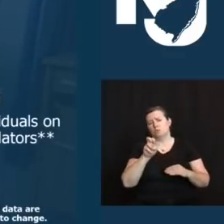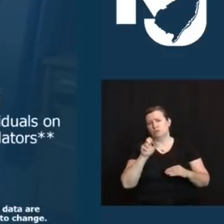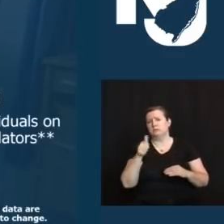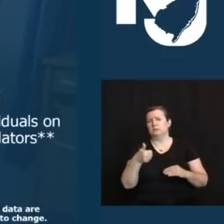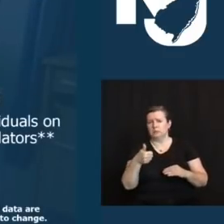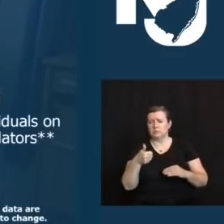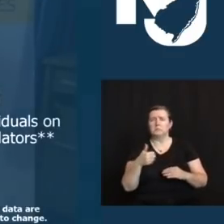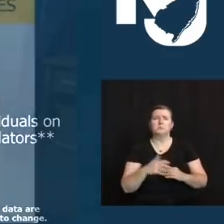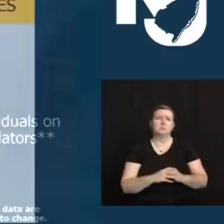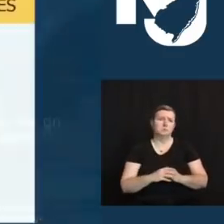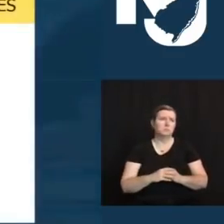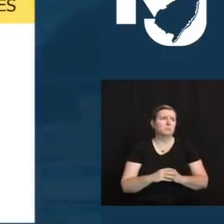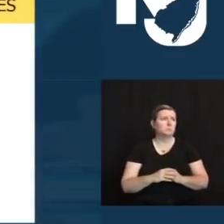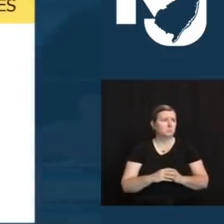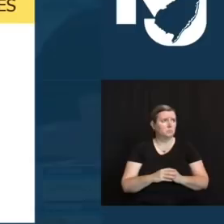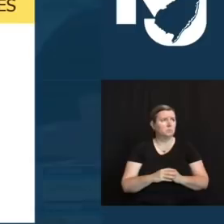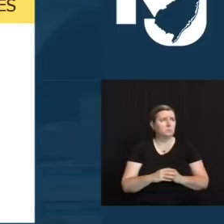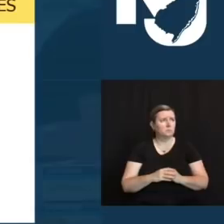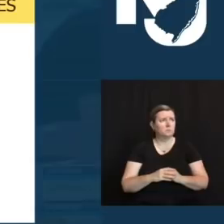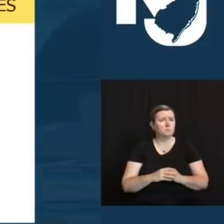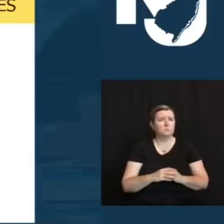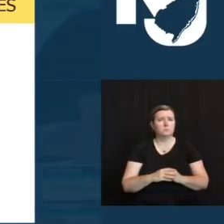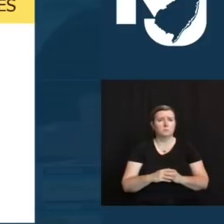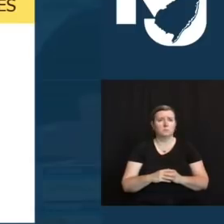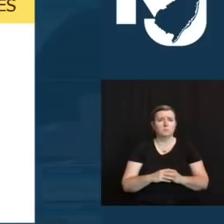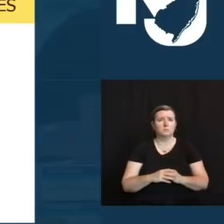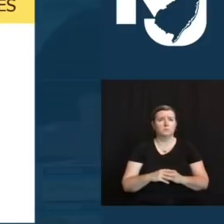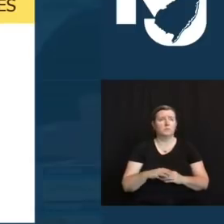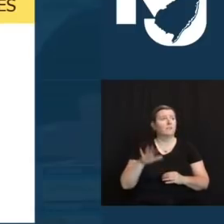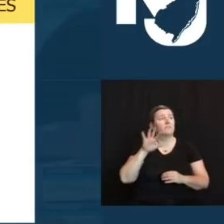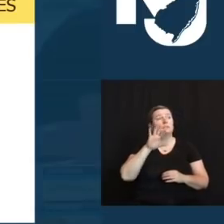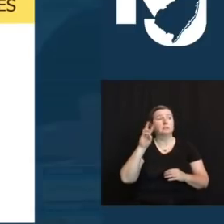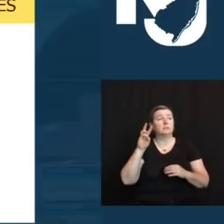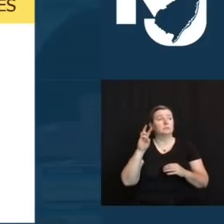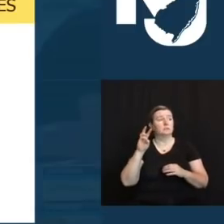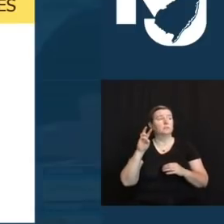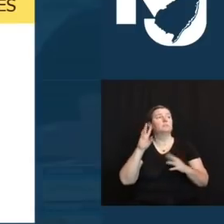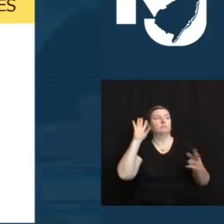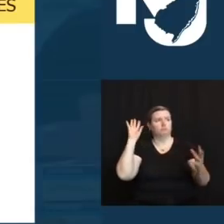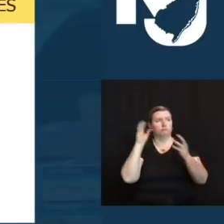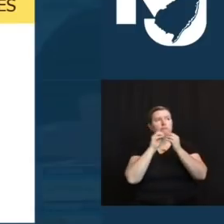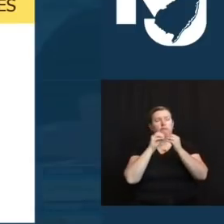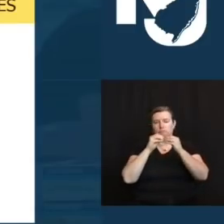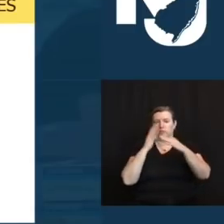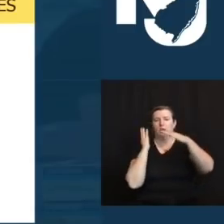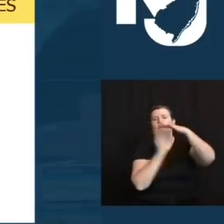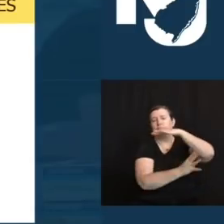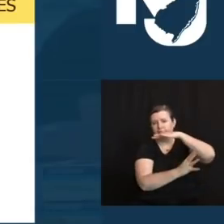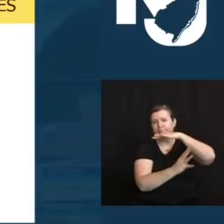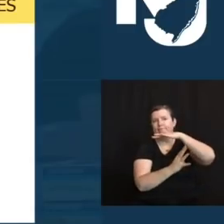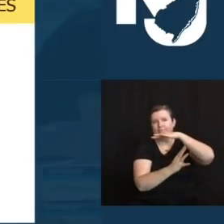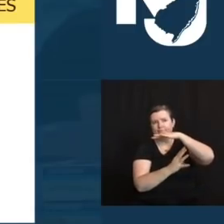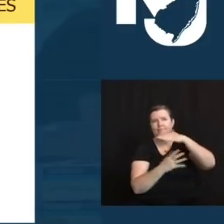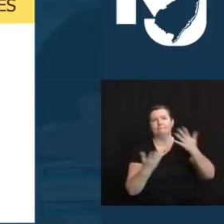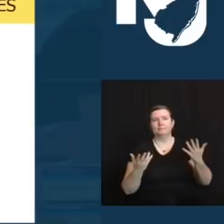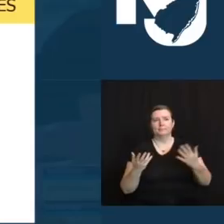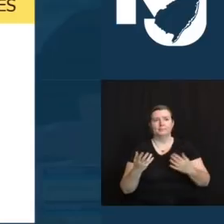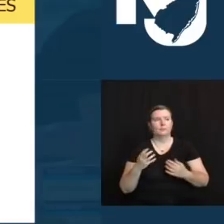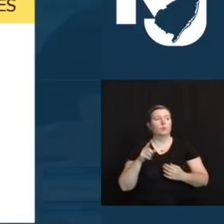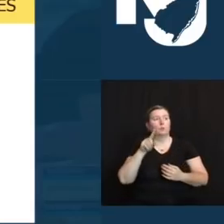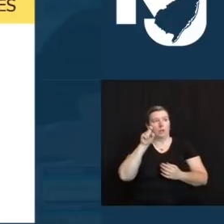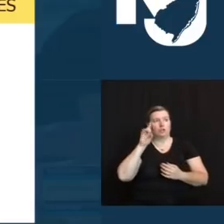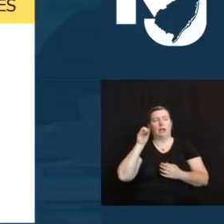210. There were 56 new admissions of COVID positive cases yesterday in our hospitals, while